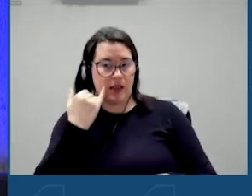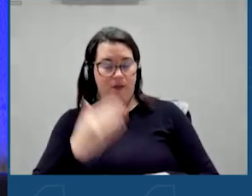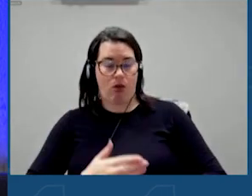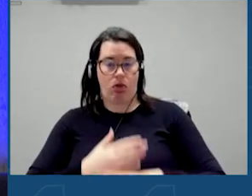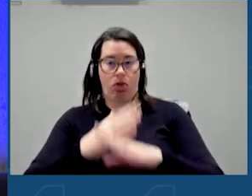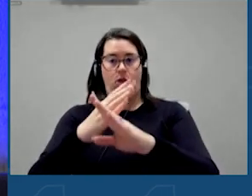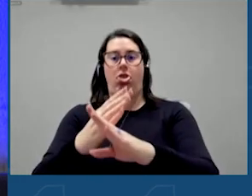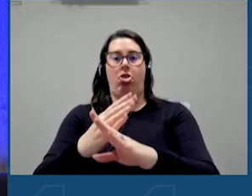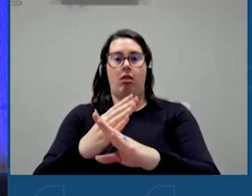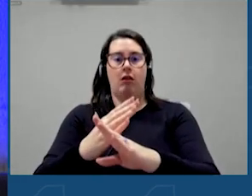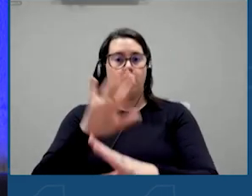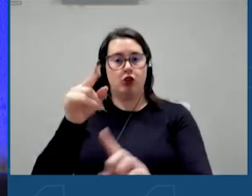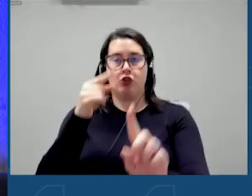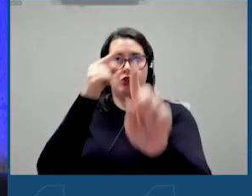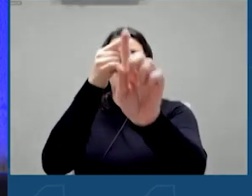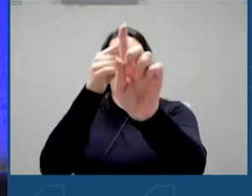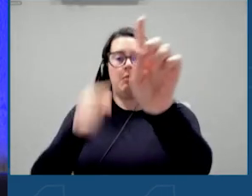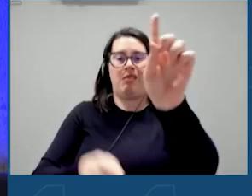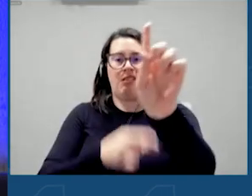factors outside your control.